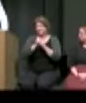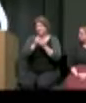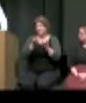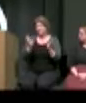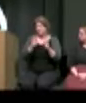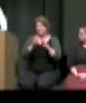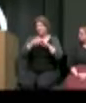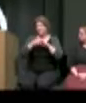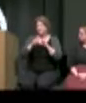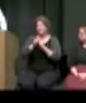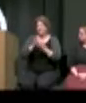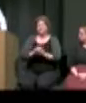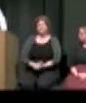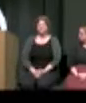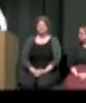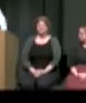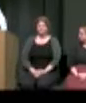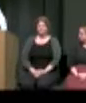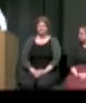on that. So.